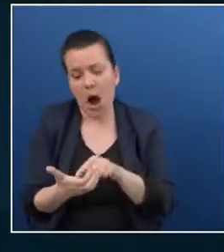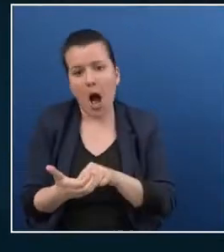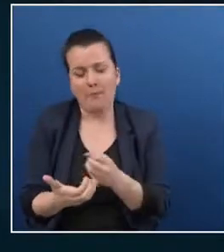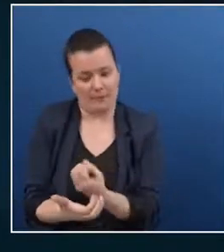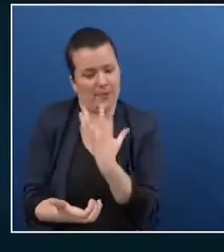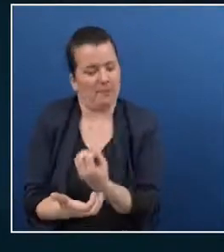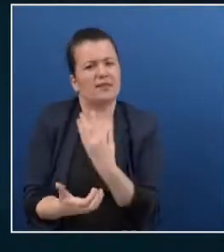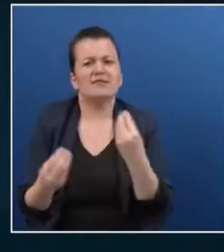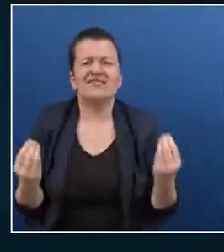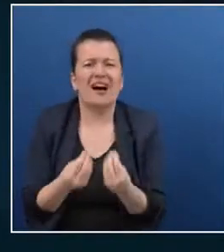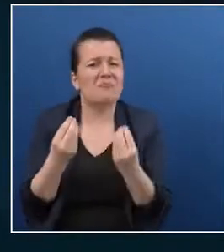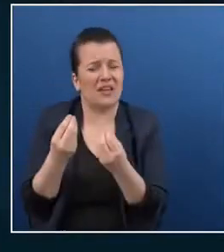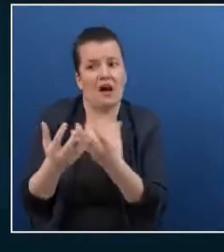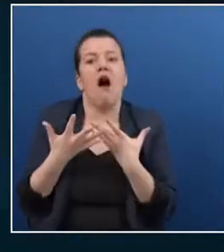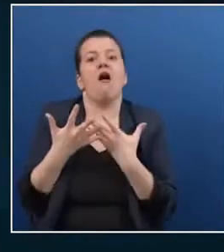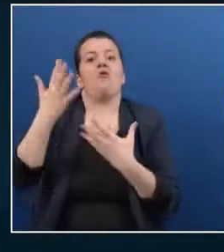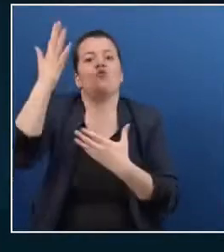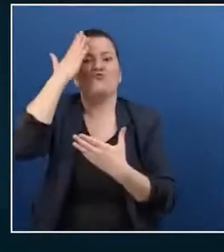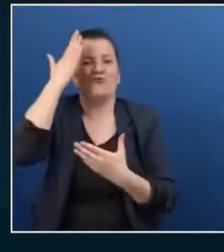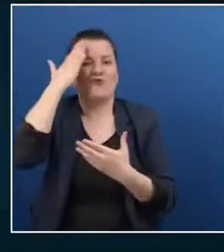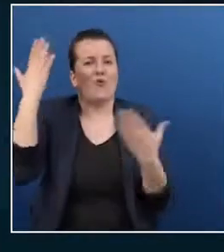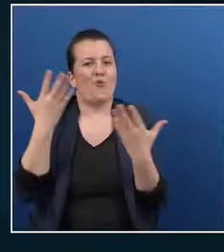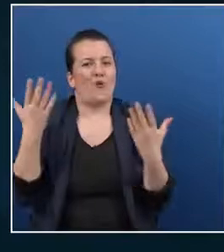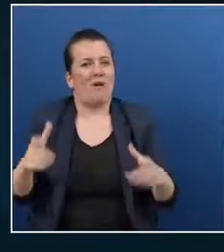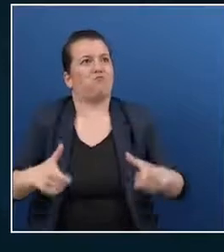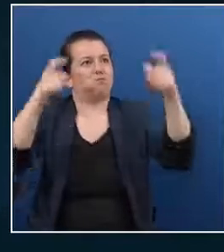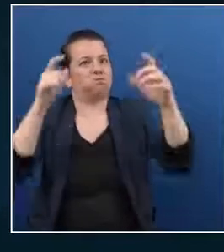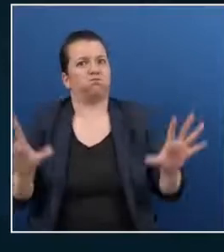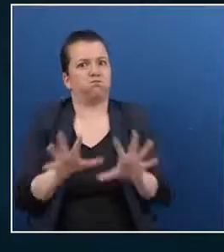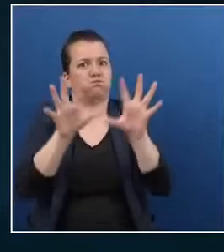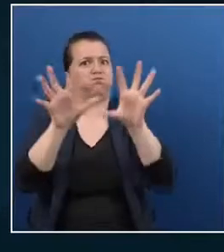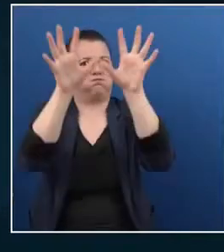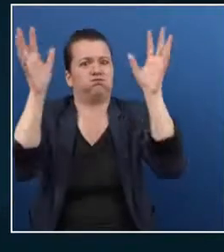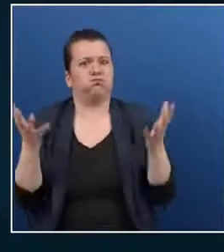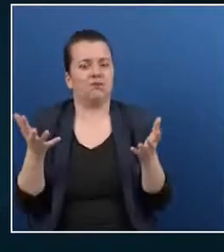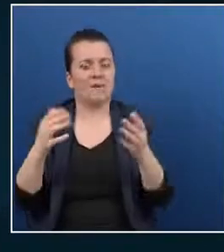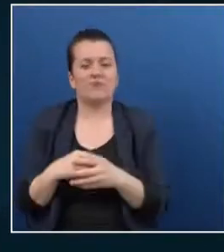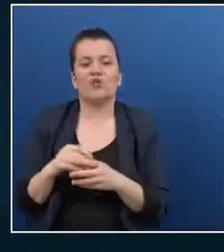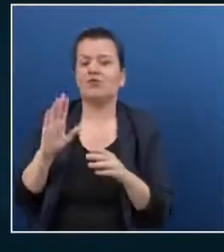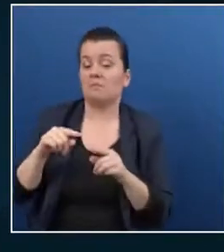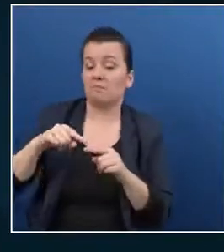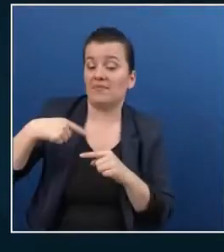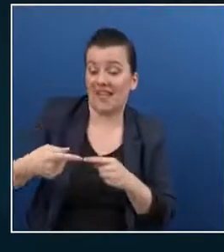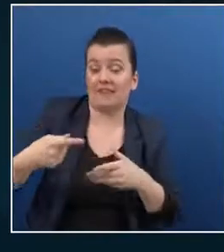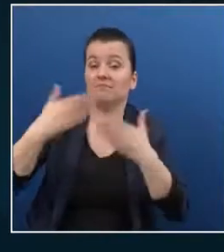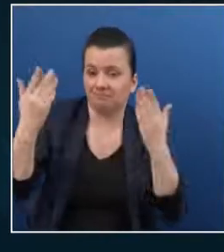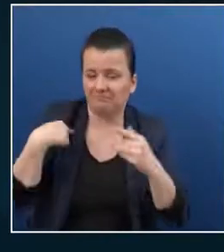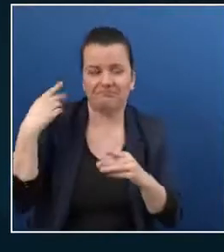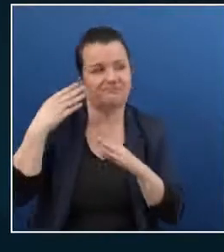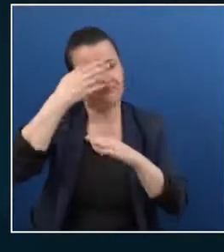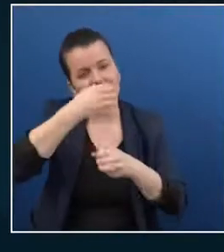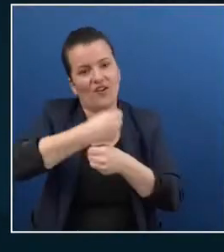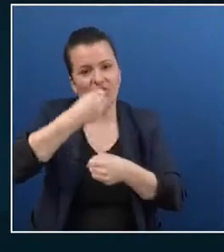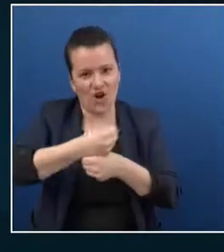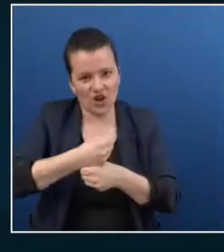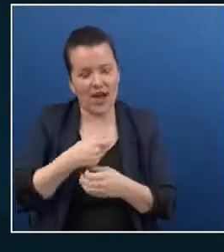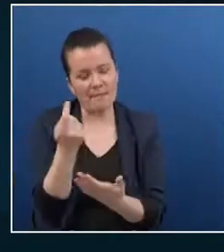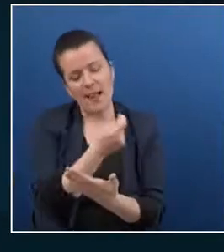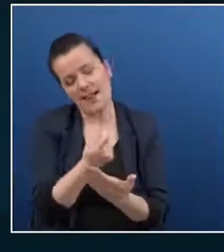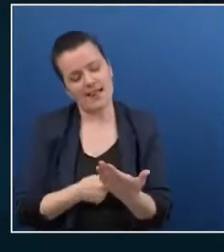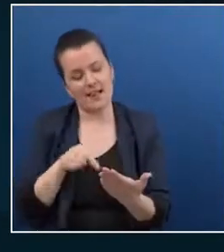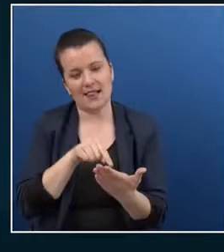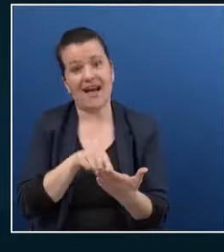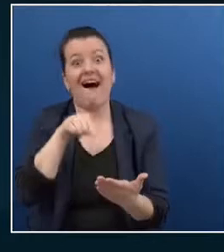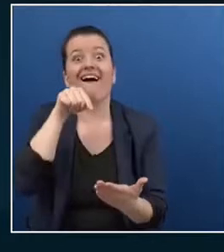went to work the next day and I drew something, and it became Project Edison. And what